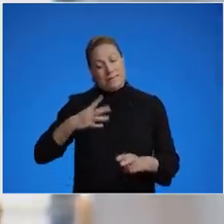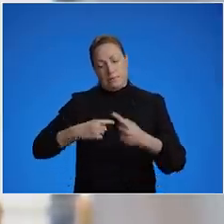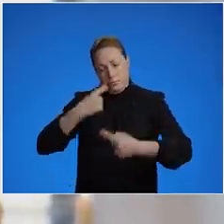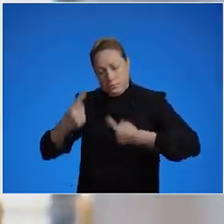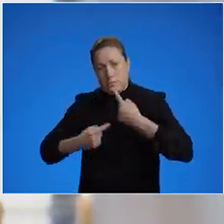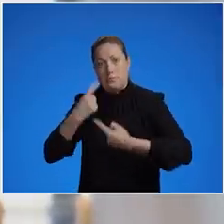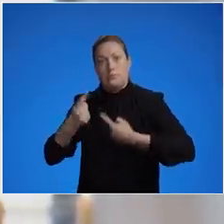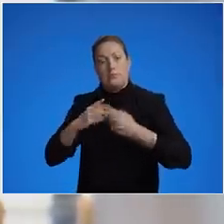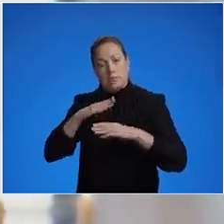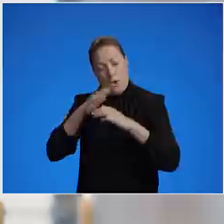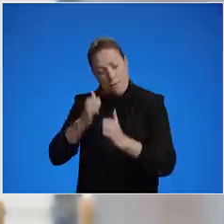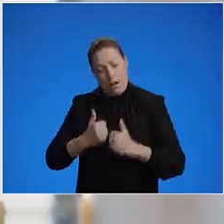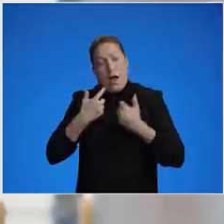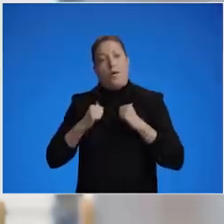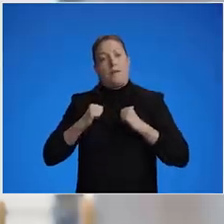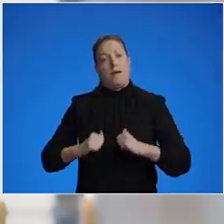of ourselves.